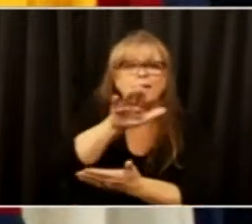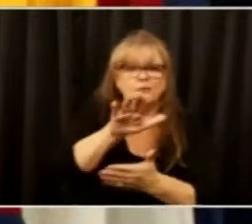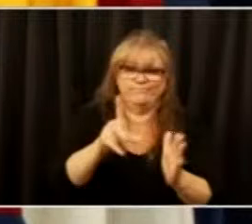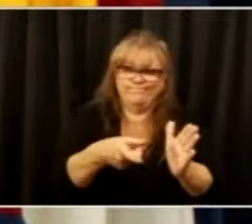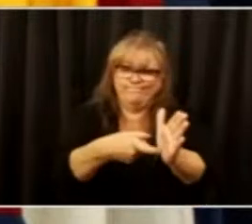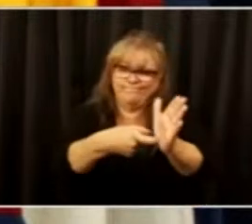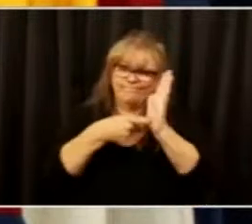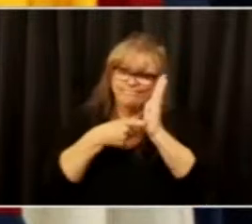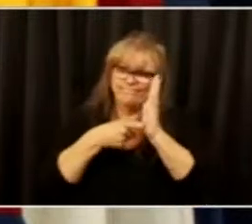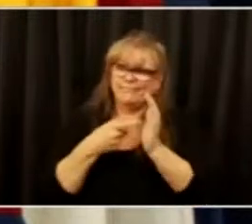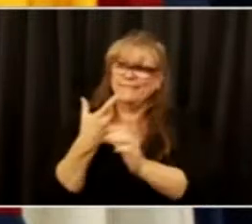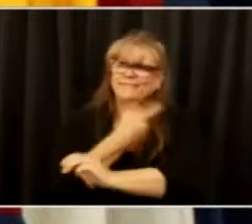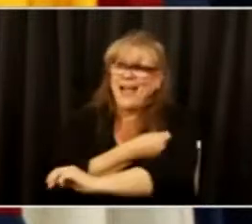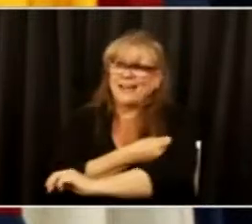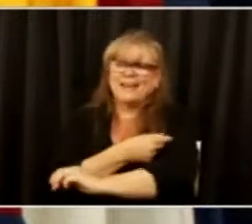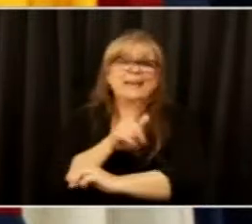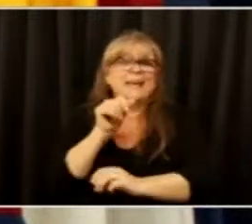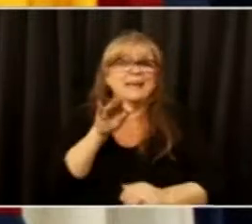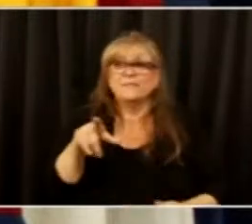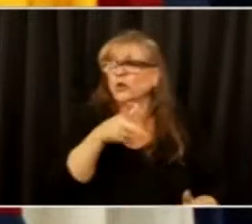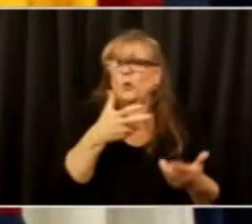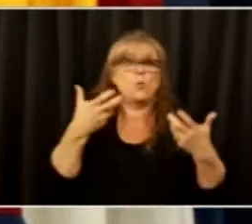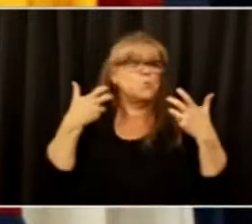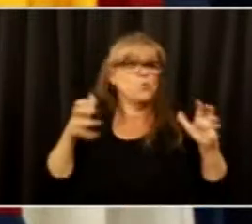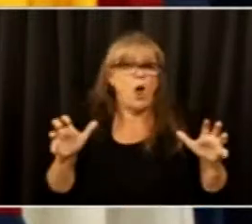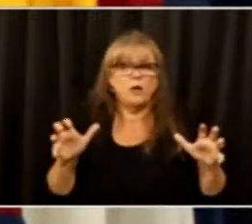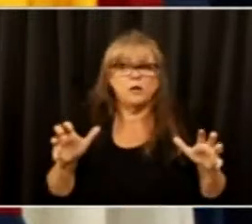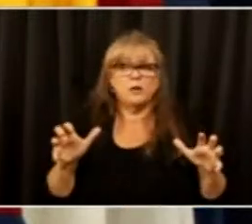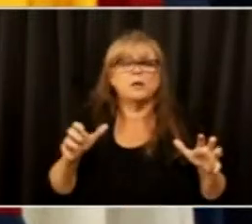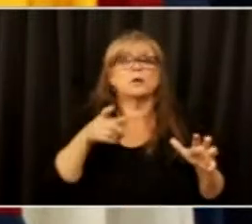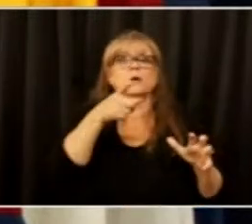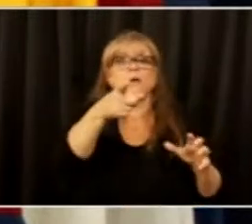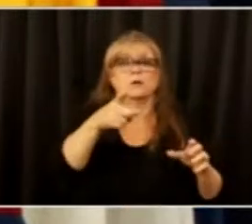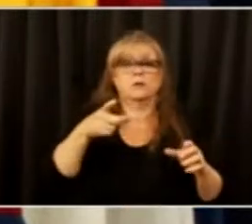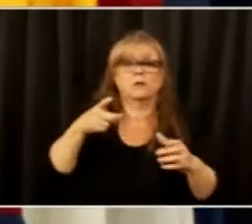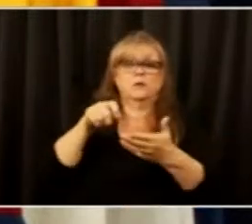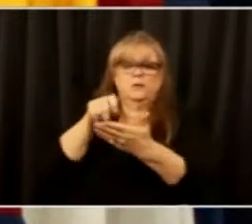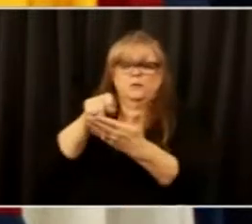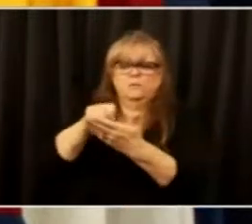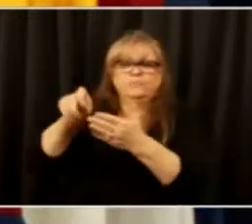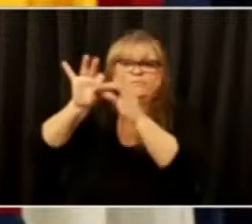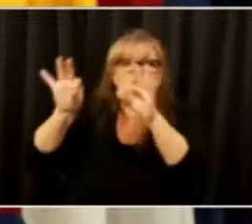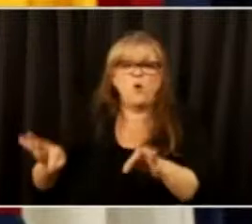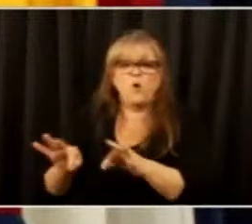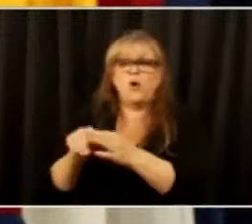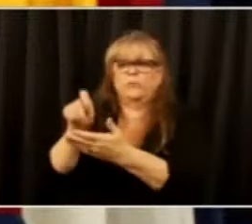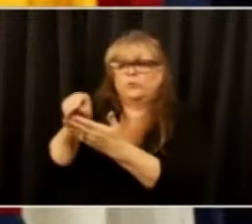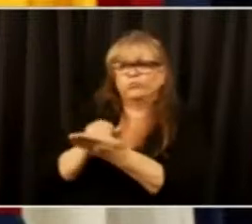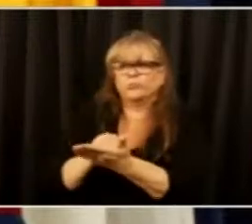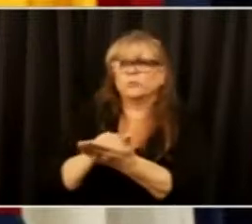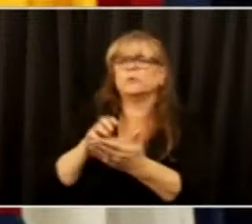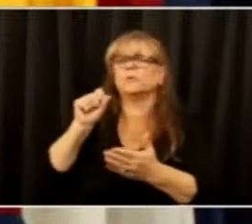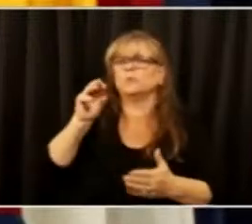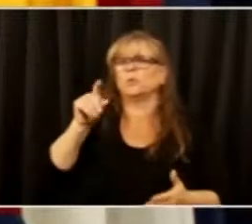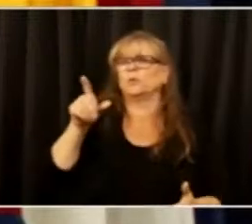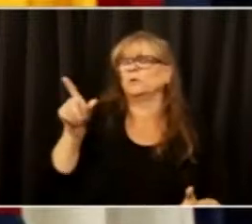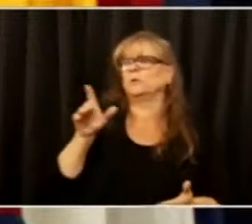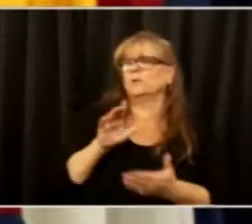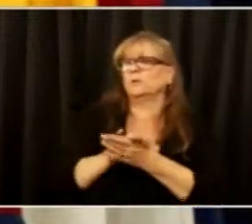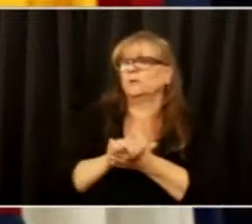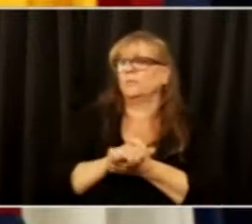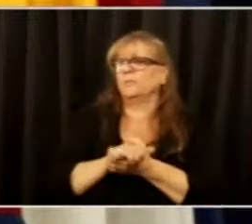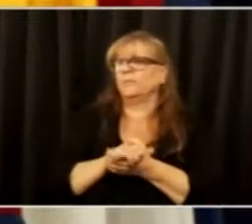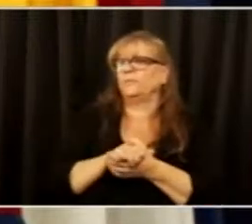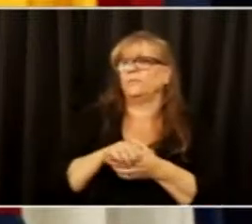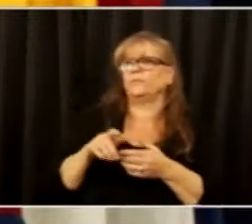for people who don't want it. I haven't heard that any school districts are looking at that, but if they did, they would also have that opt-out in place for parents who